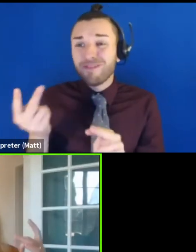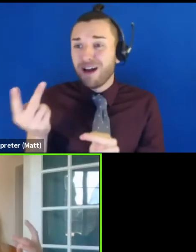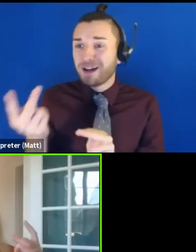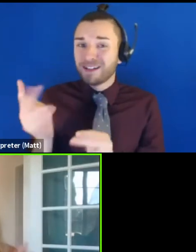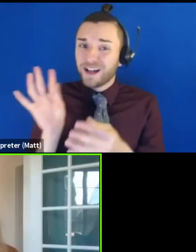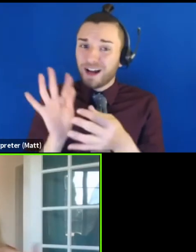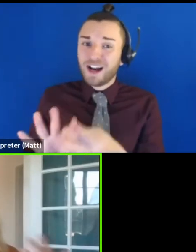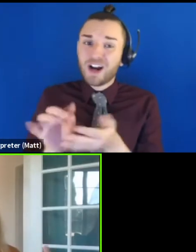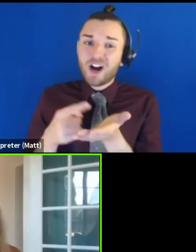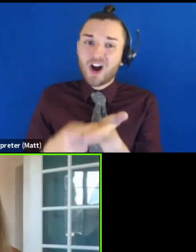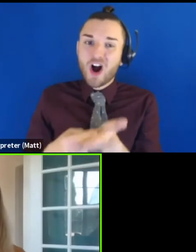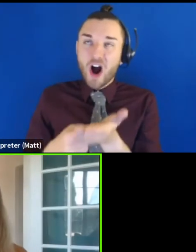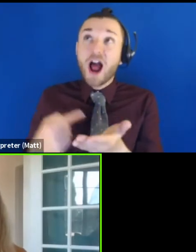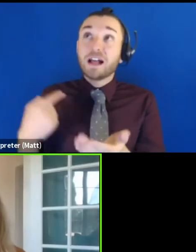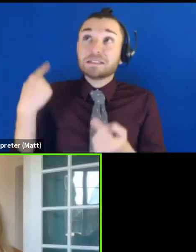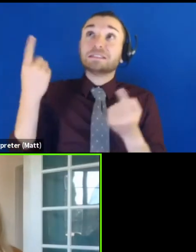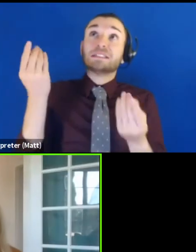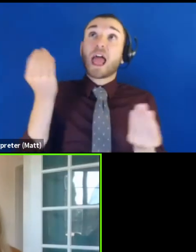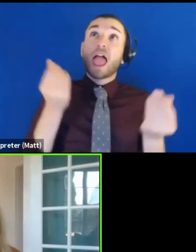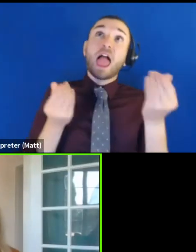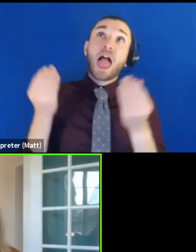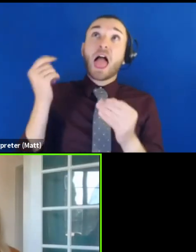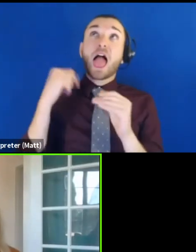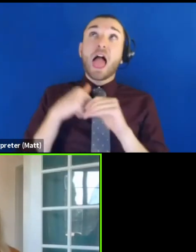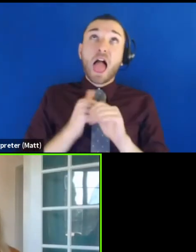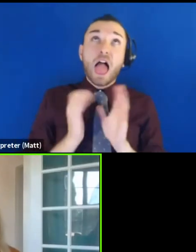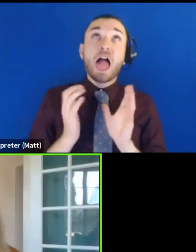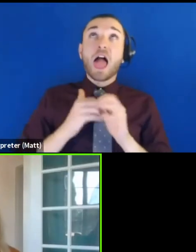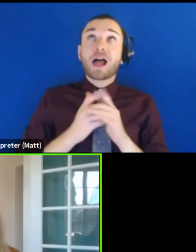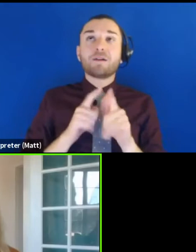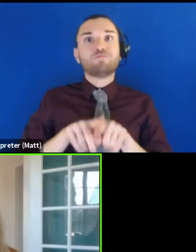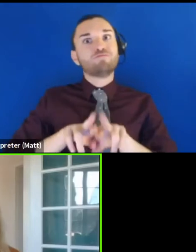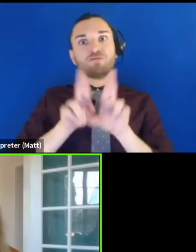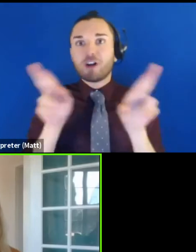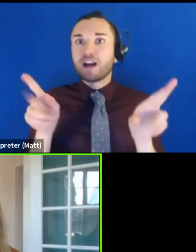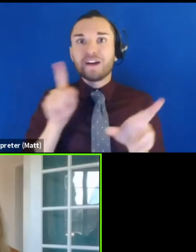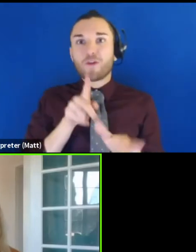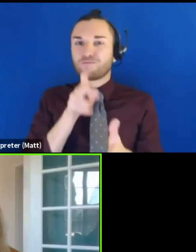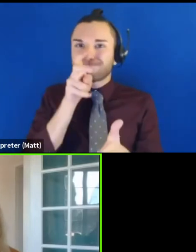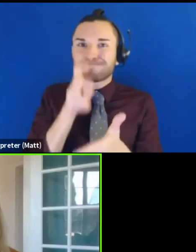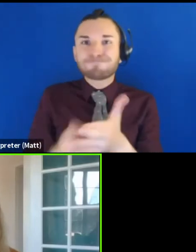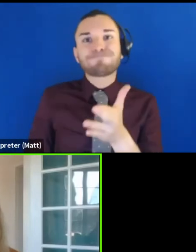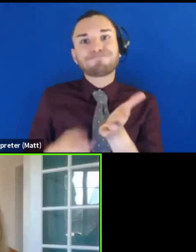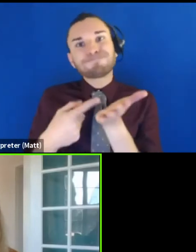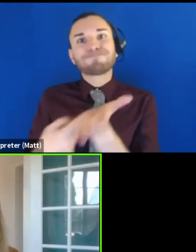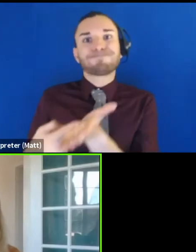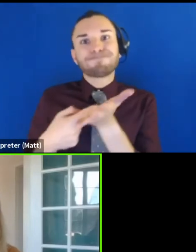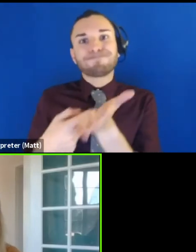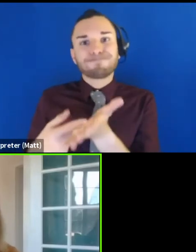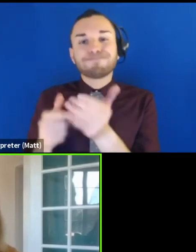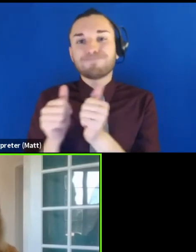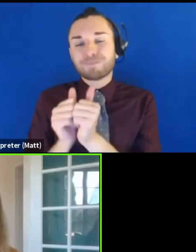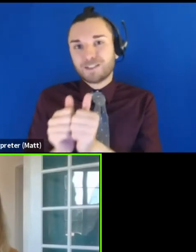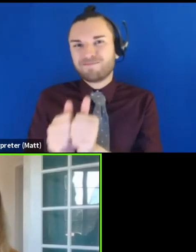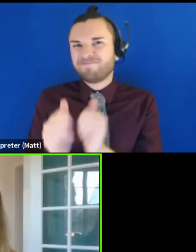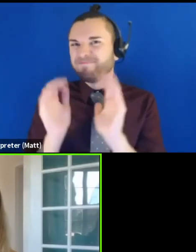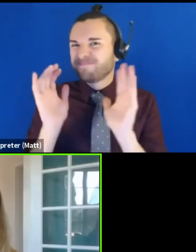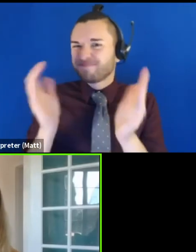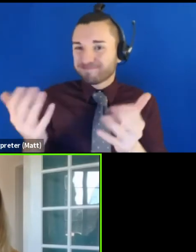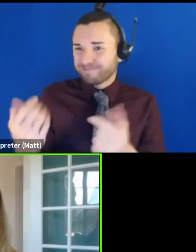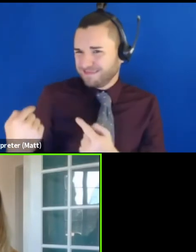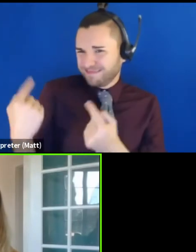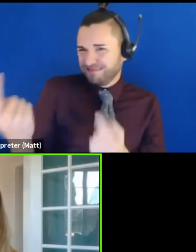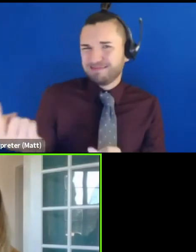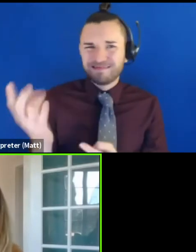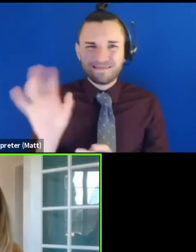I've been intuiting it, but now I feel like we can finally really delve consciously into this question. So, in the last